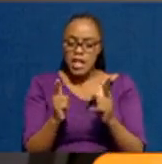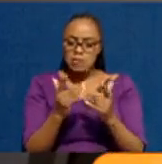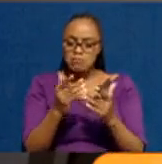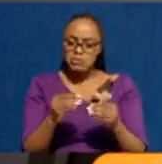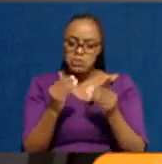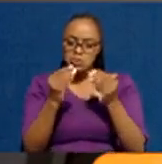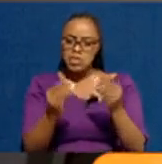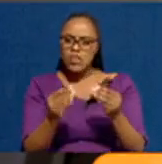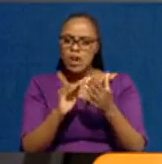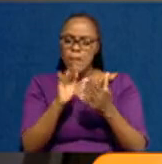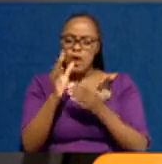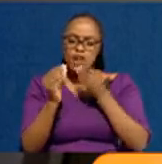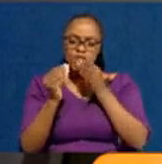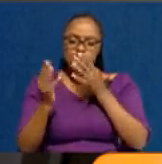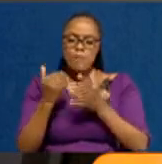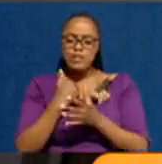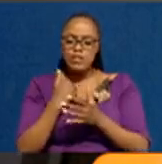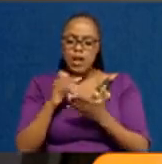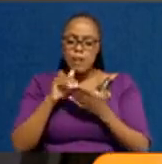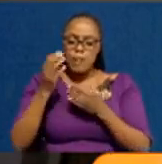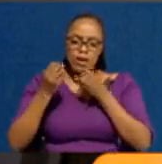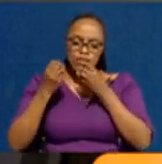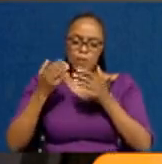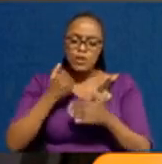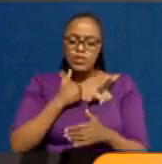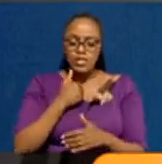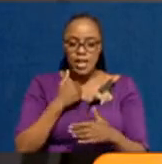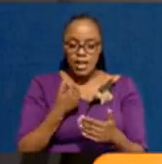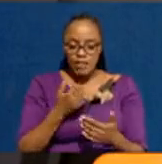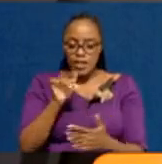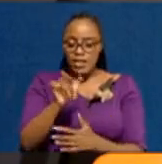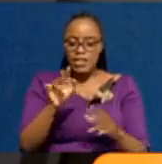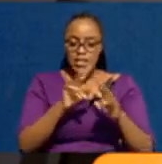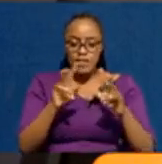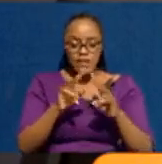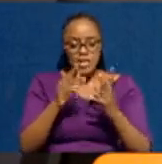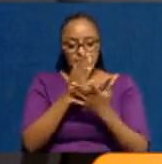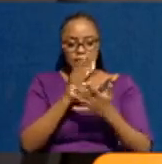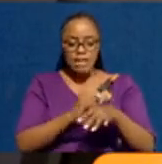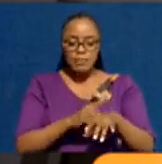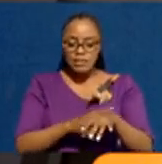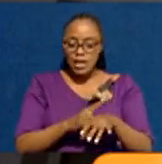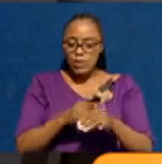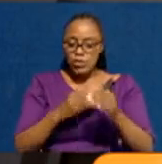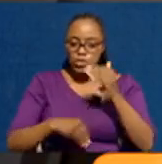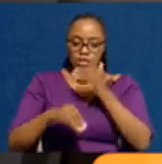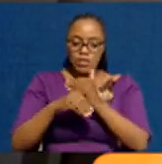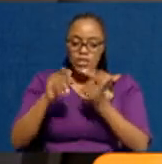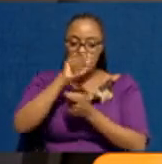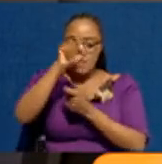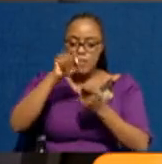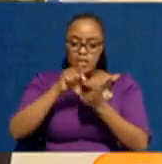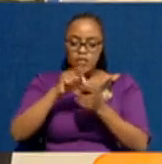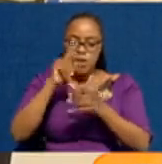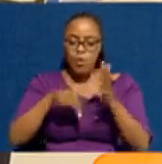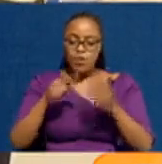like more information, more details that is sometimes or increases the specificity of what